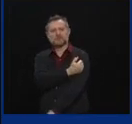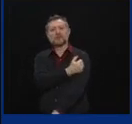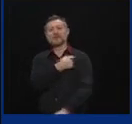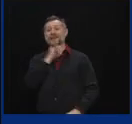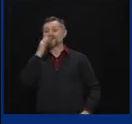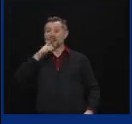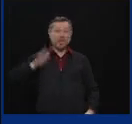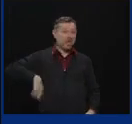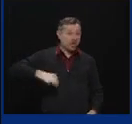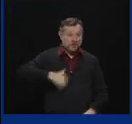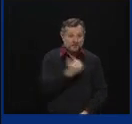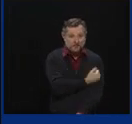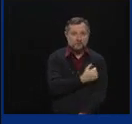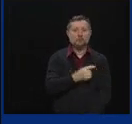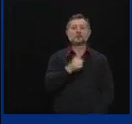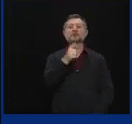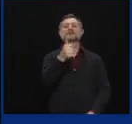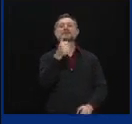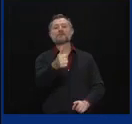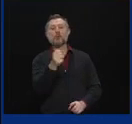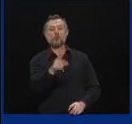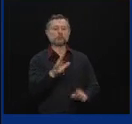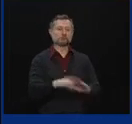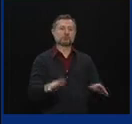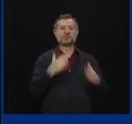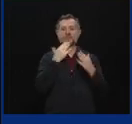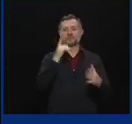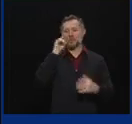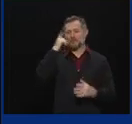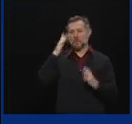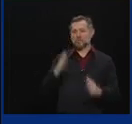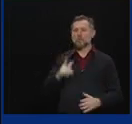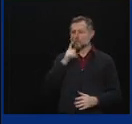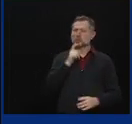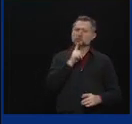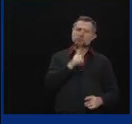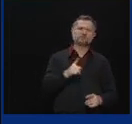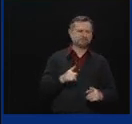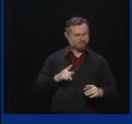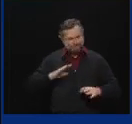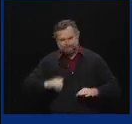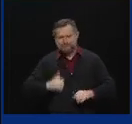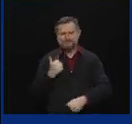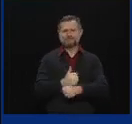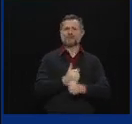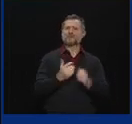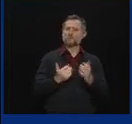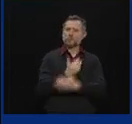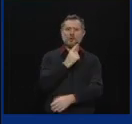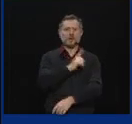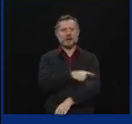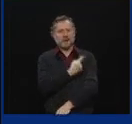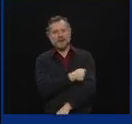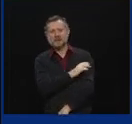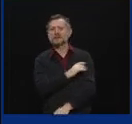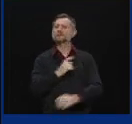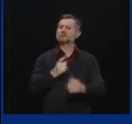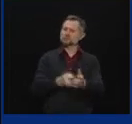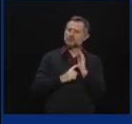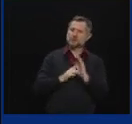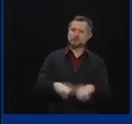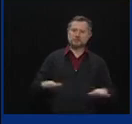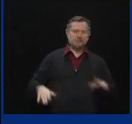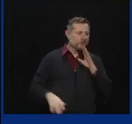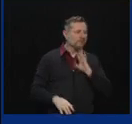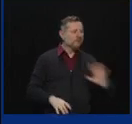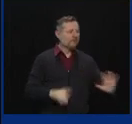Governor, for opening up these pop-up clinics. The one thing we see is there's a tremendous demand for 5 to 11-year-old vaccines in our community. Every time we